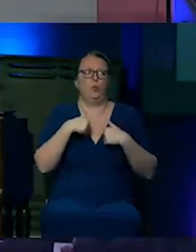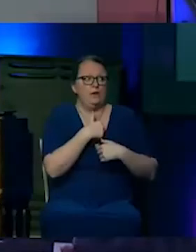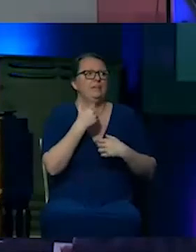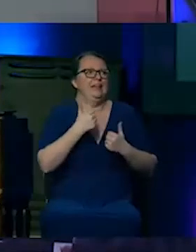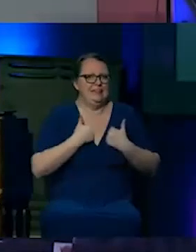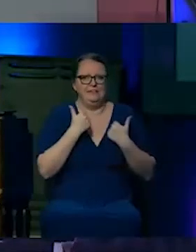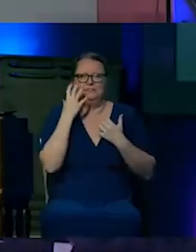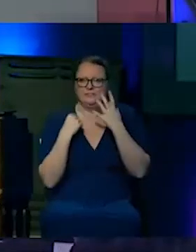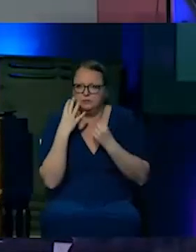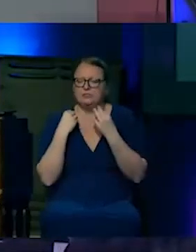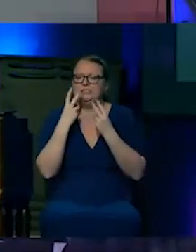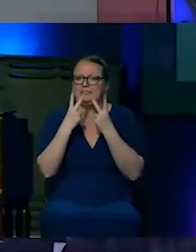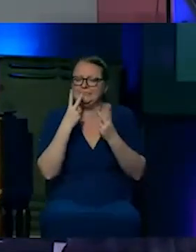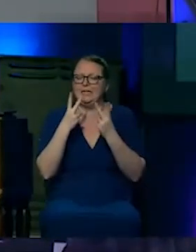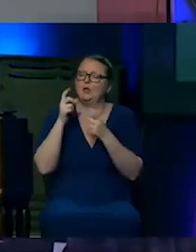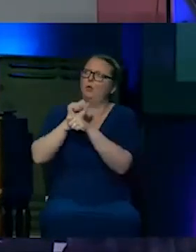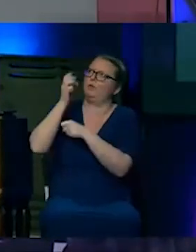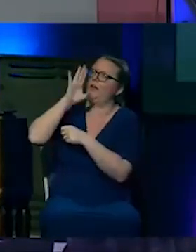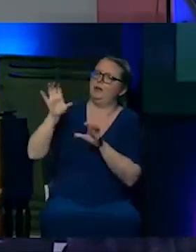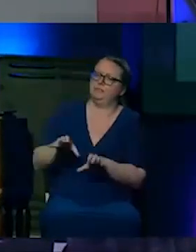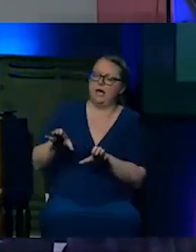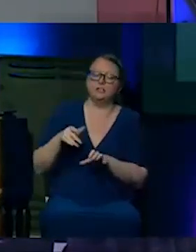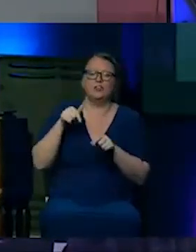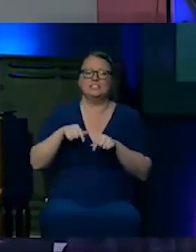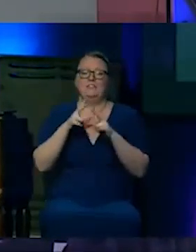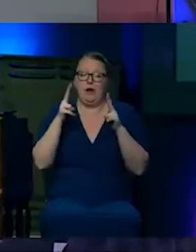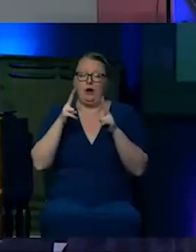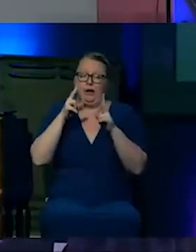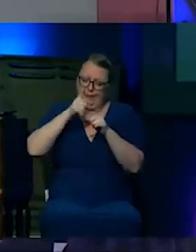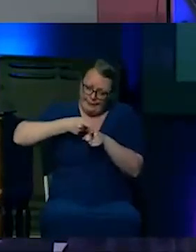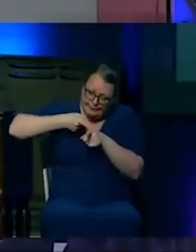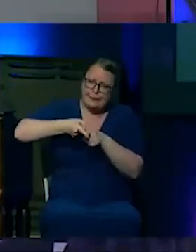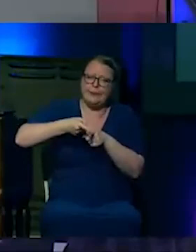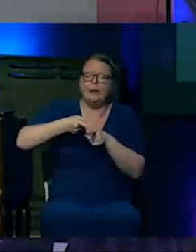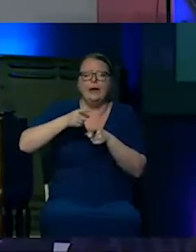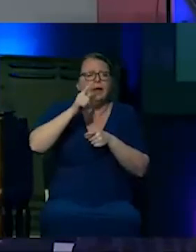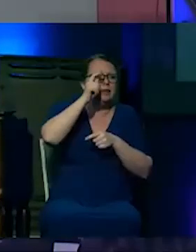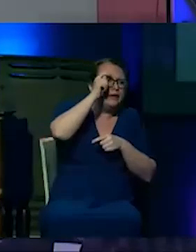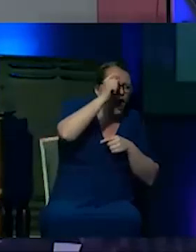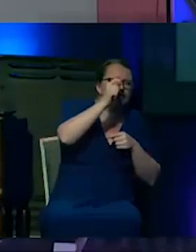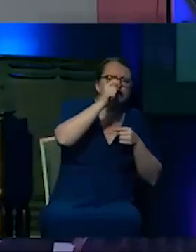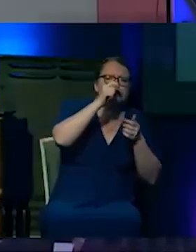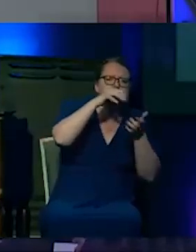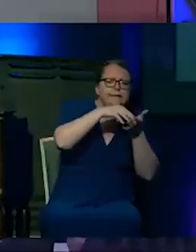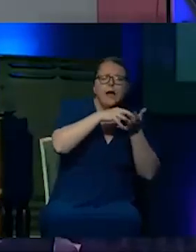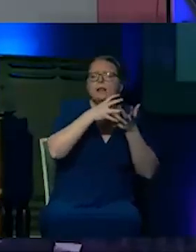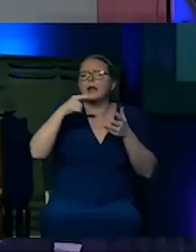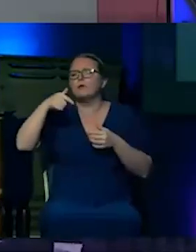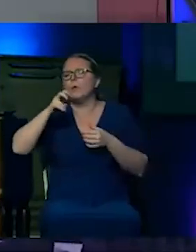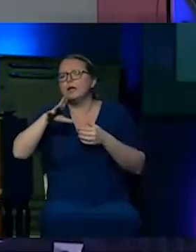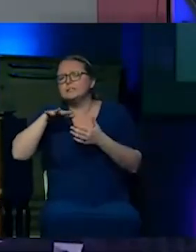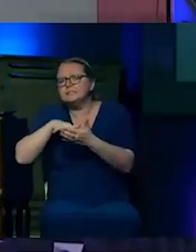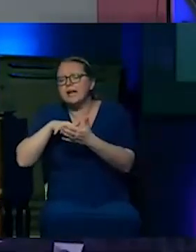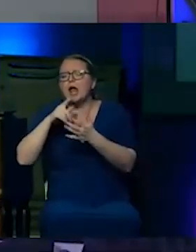the work that God has done. So as I mentioned, this is like very interdisciplinary. There's like theology. I like do a lot of queer studies,